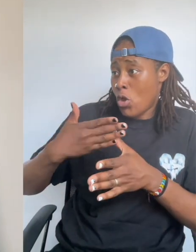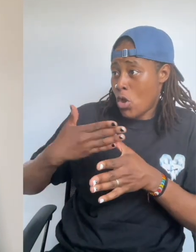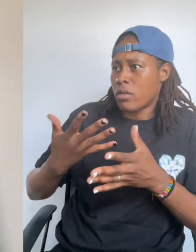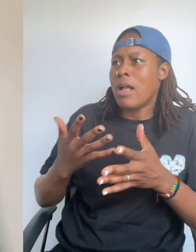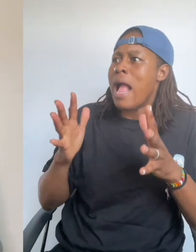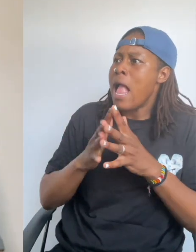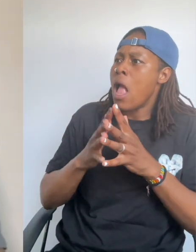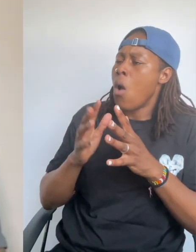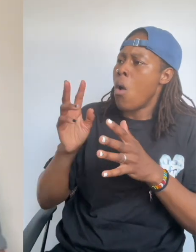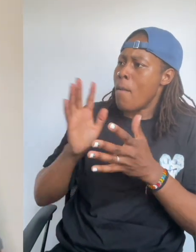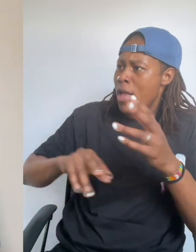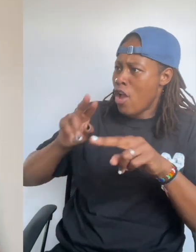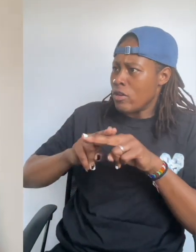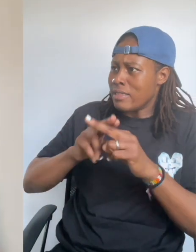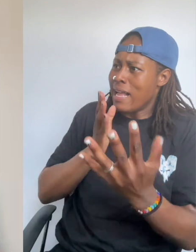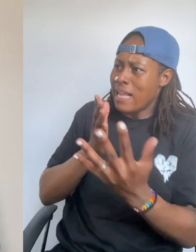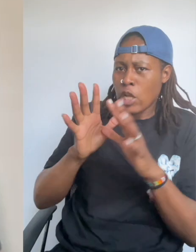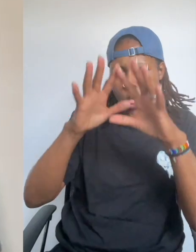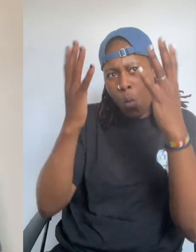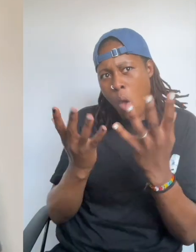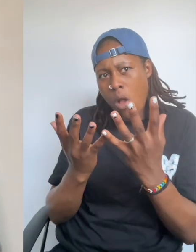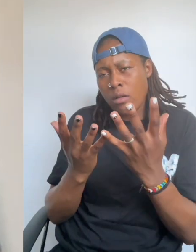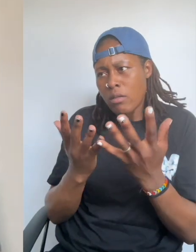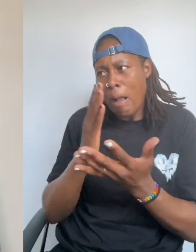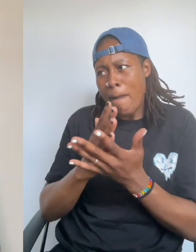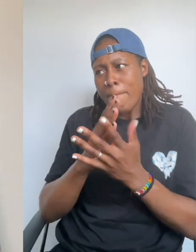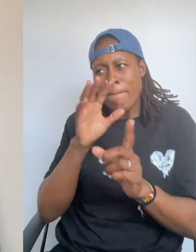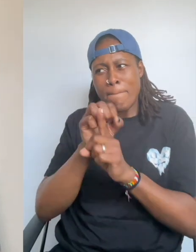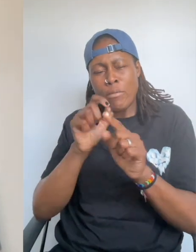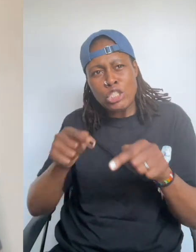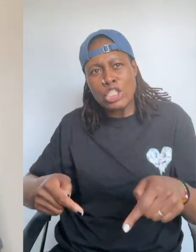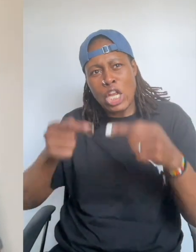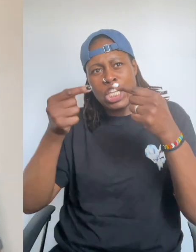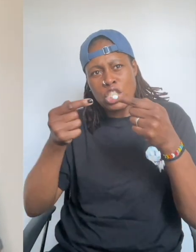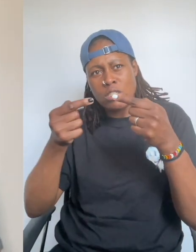Firstly, how they access the world has a lot of challenges. So,